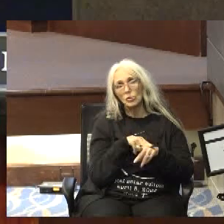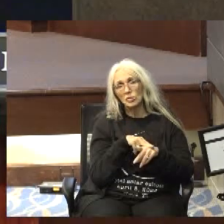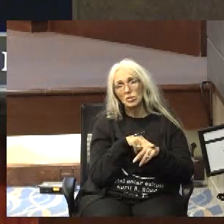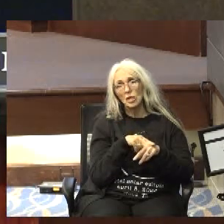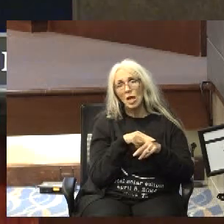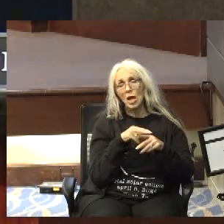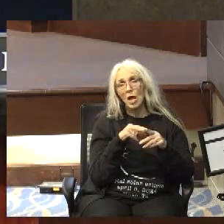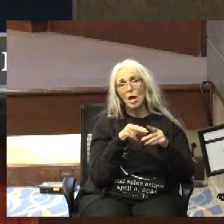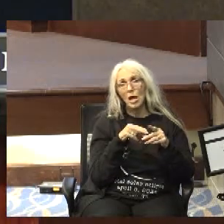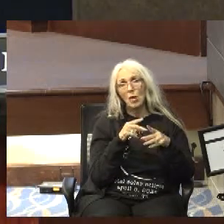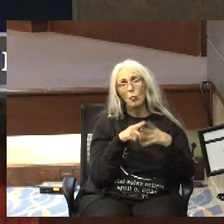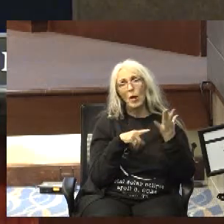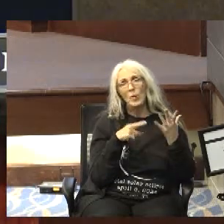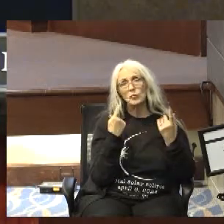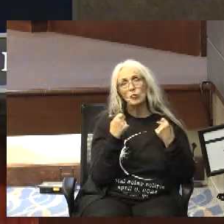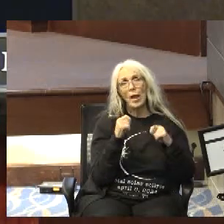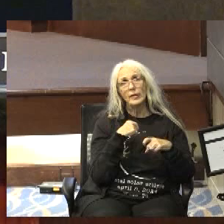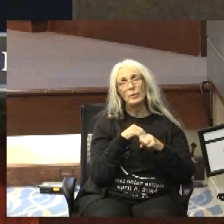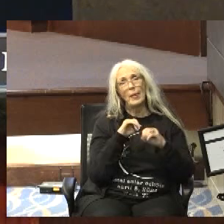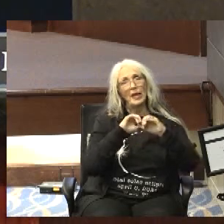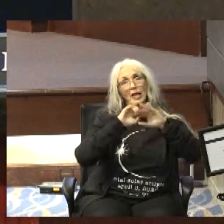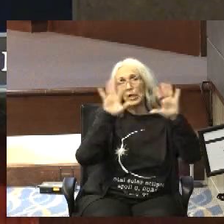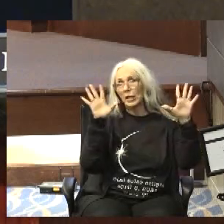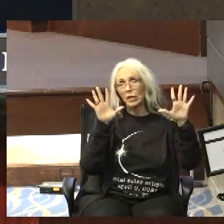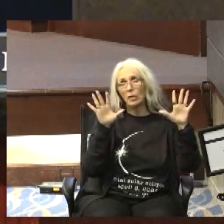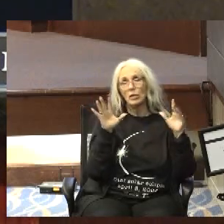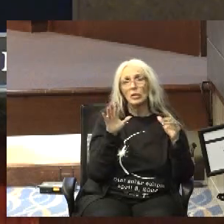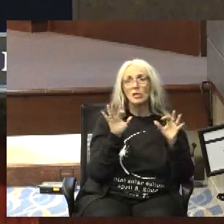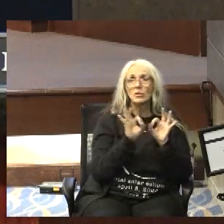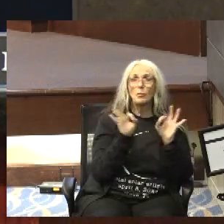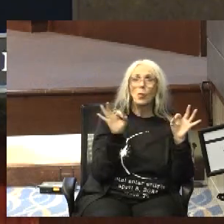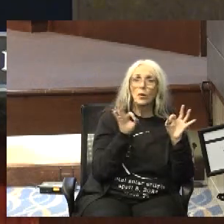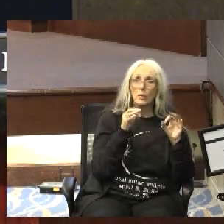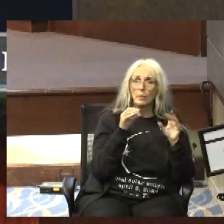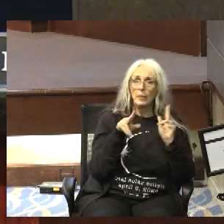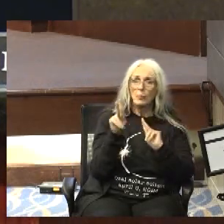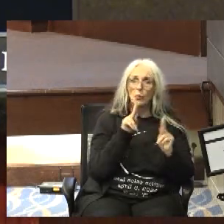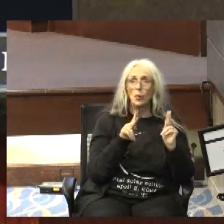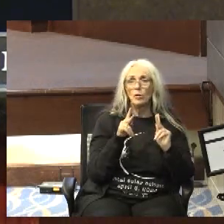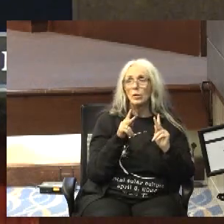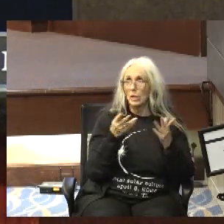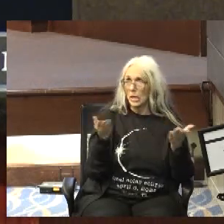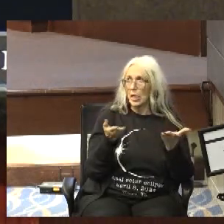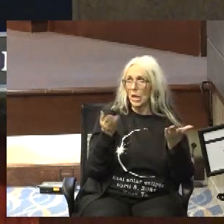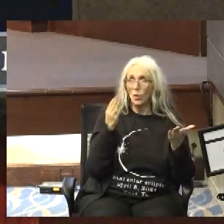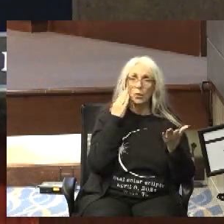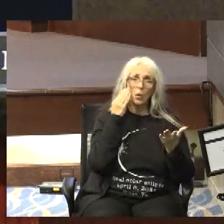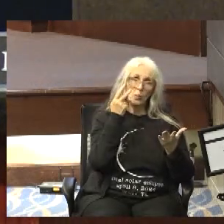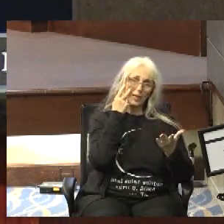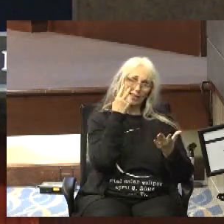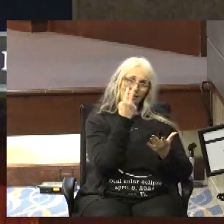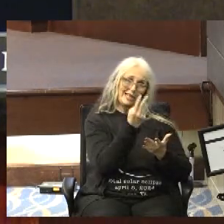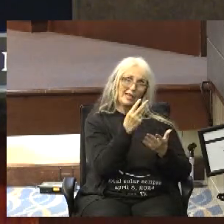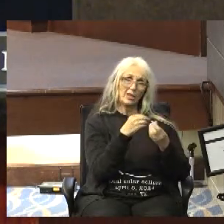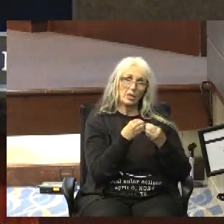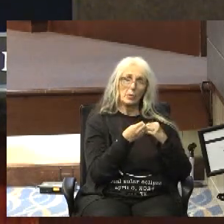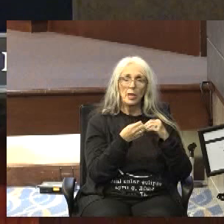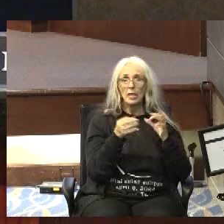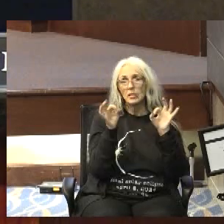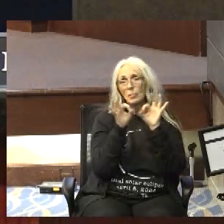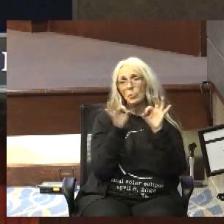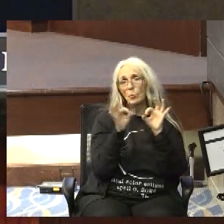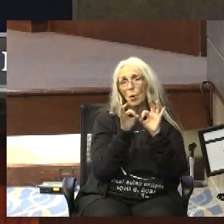not what I'm trying to clarify, I think, and I think it's for the important for the public to know when they see this number. I think it's important for the